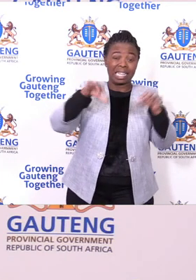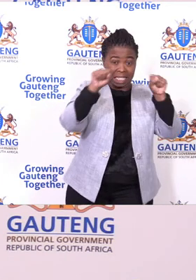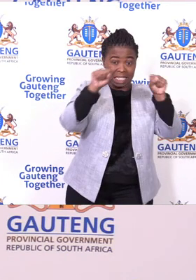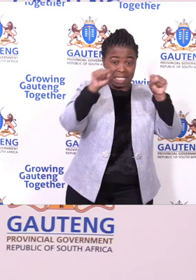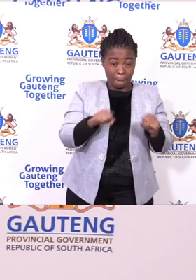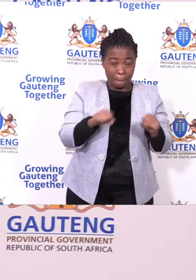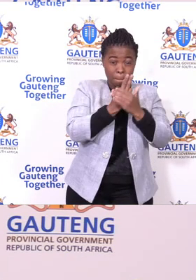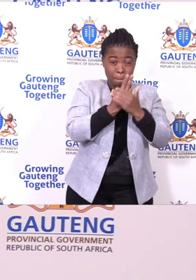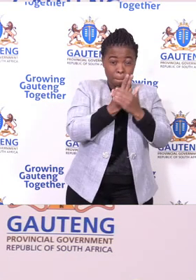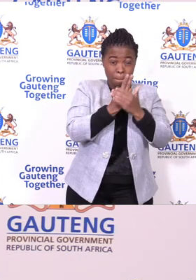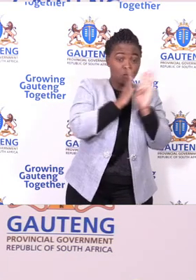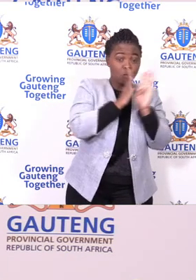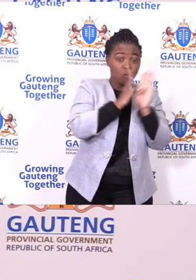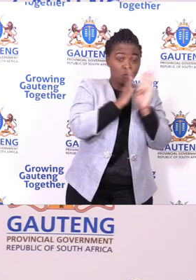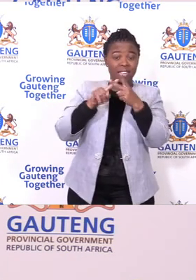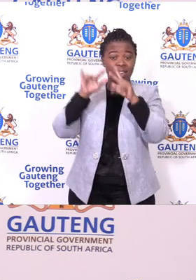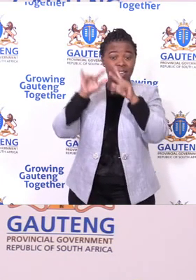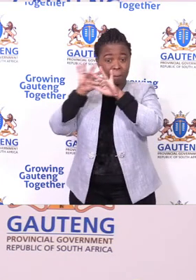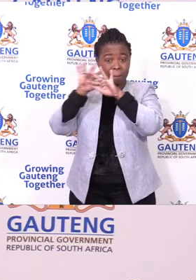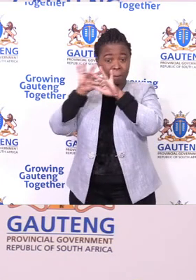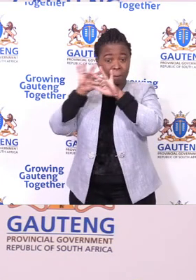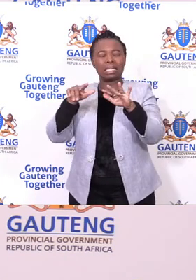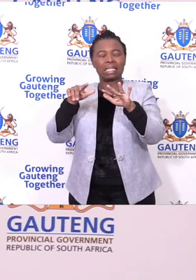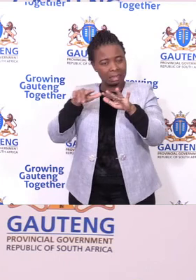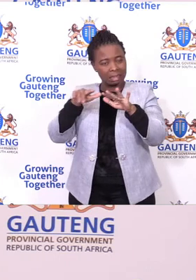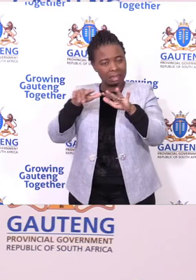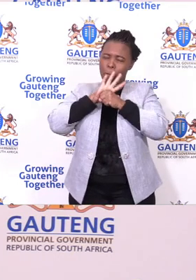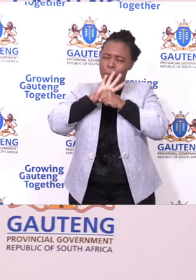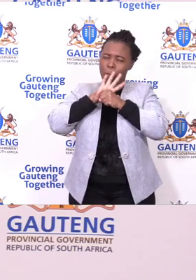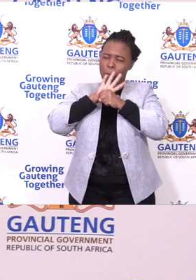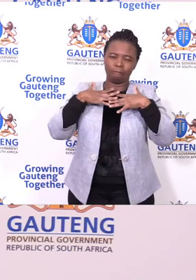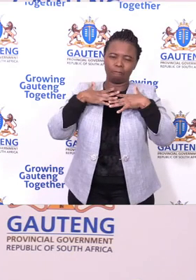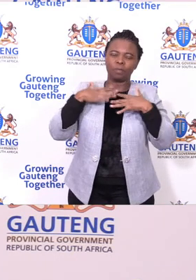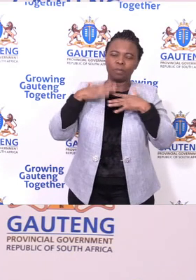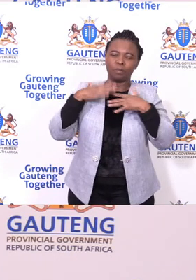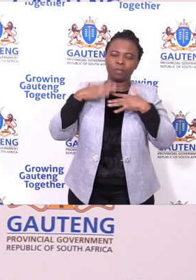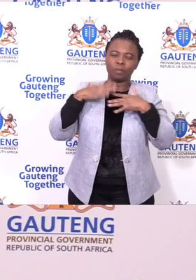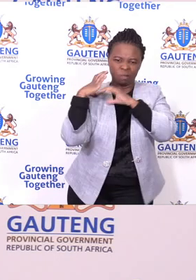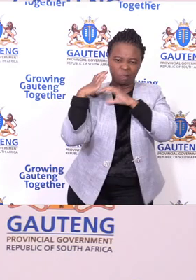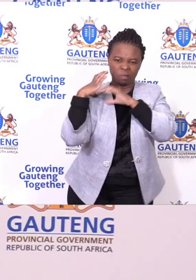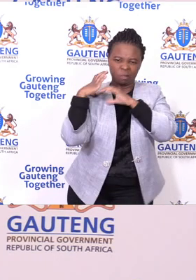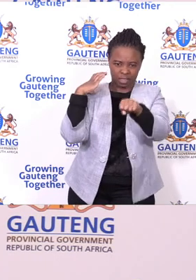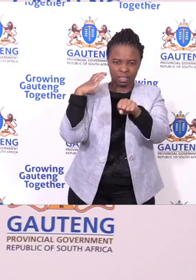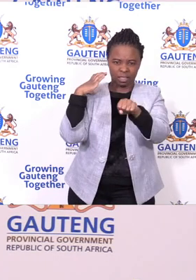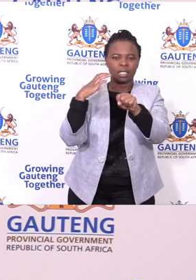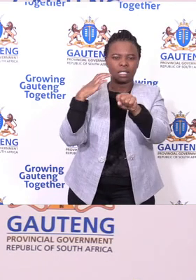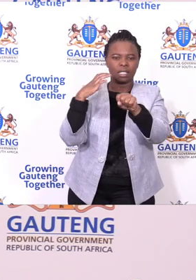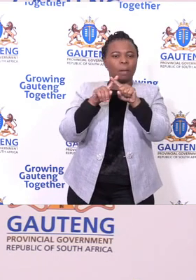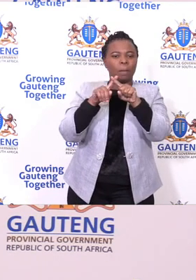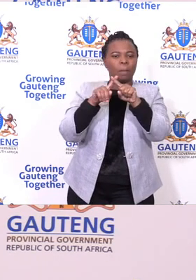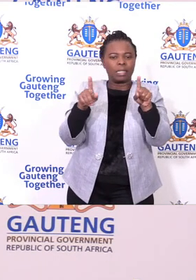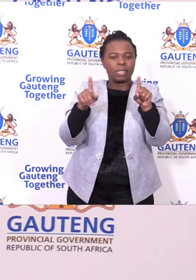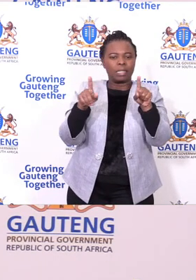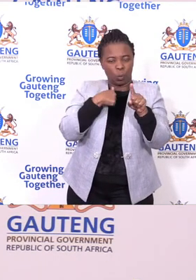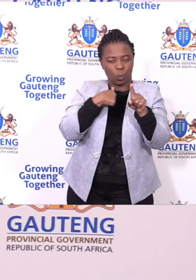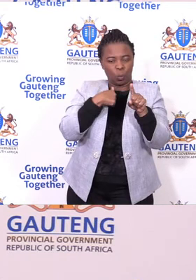and public, they are feeling the pressure, they are feeling the strain. And it's just a meticulous way on how we have to